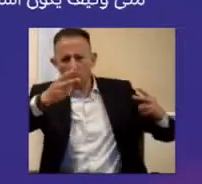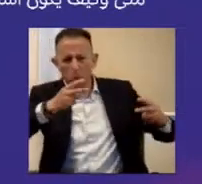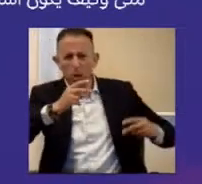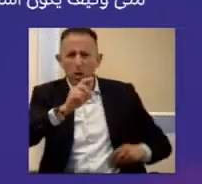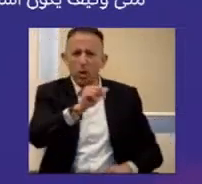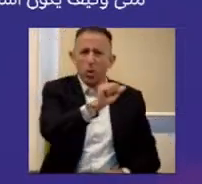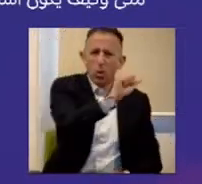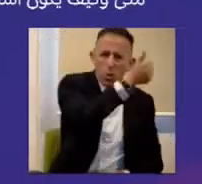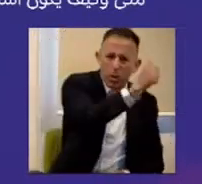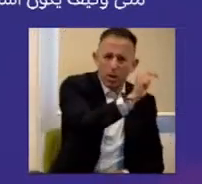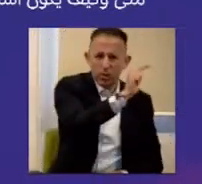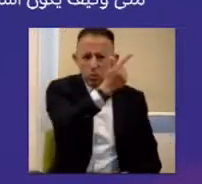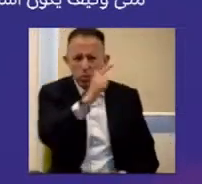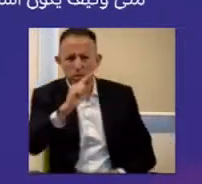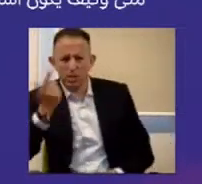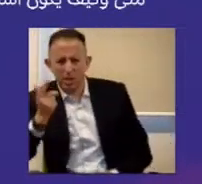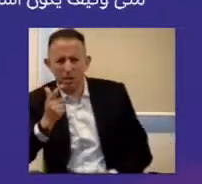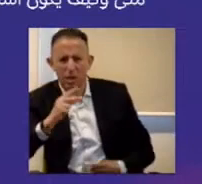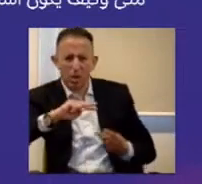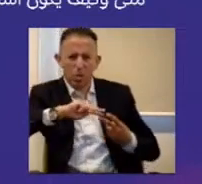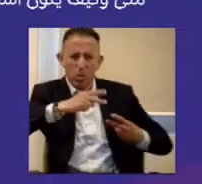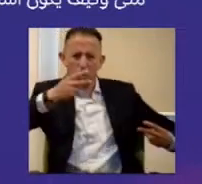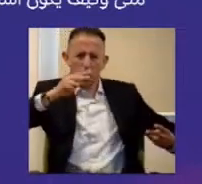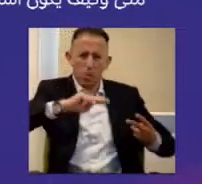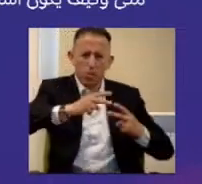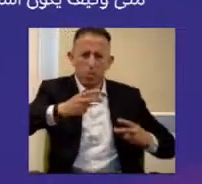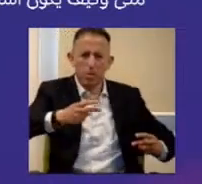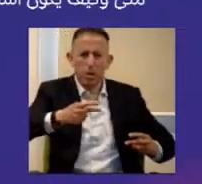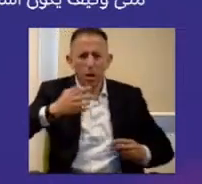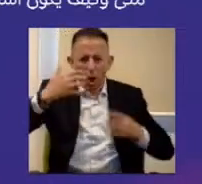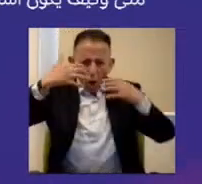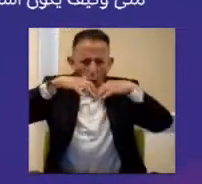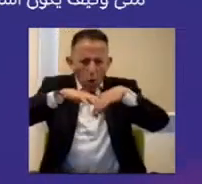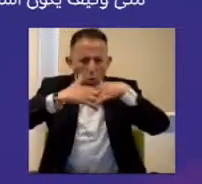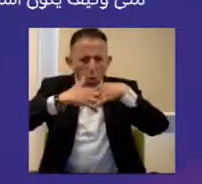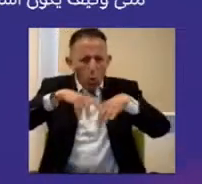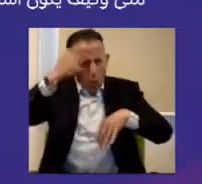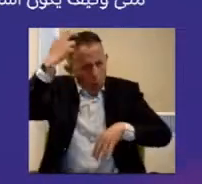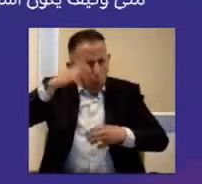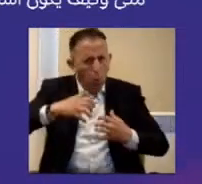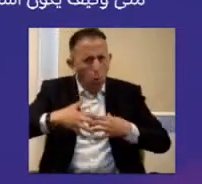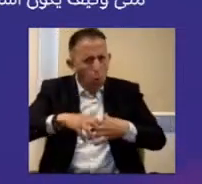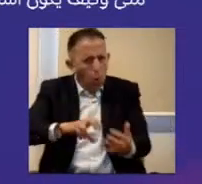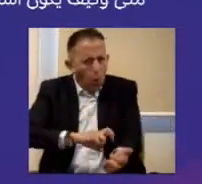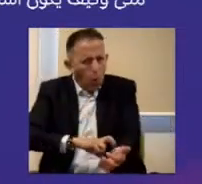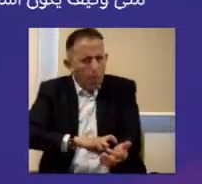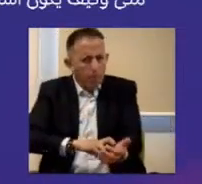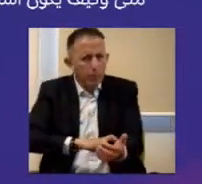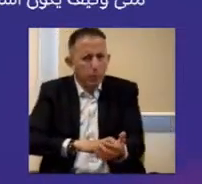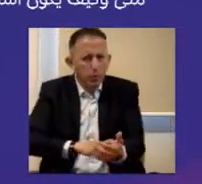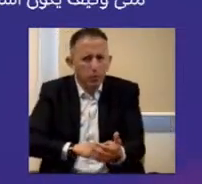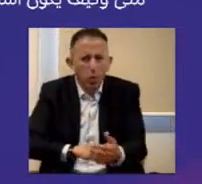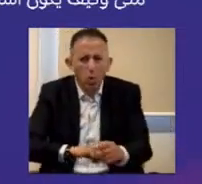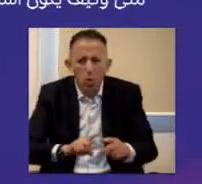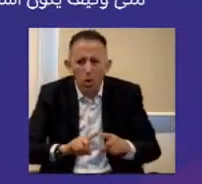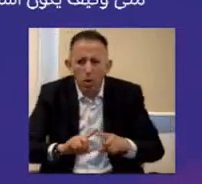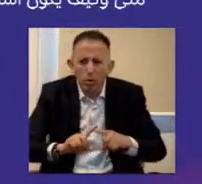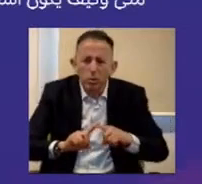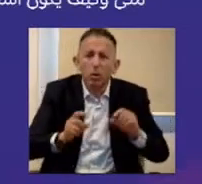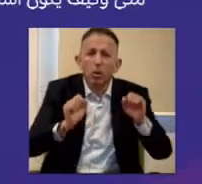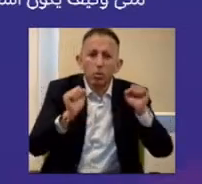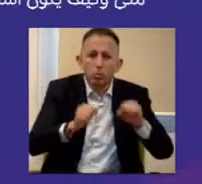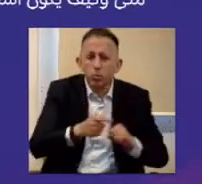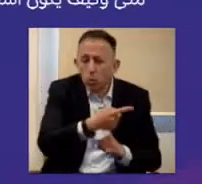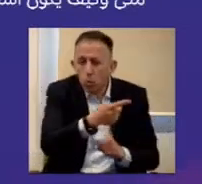artificial neuron as just a regression. Probably you are familiar with what a regression is. So an artificial neuron is